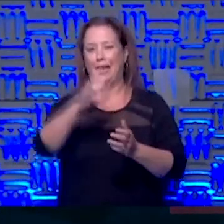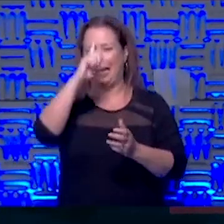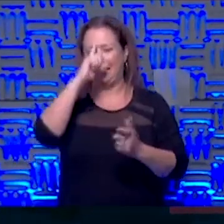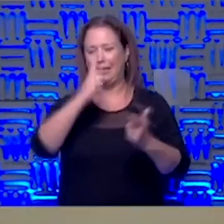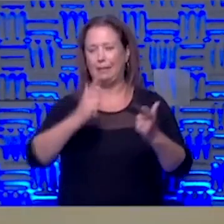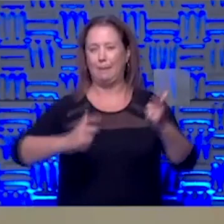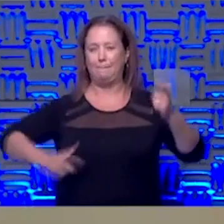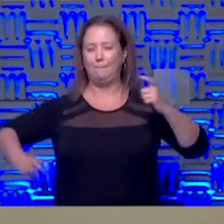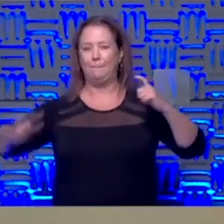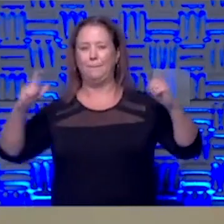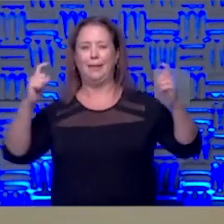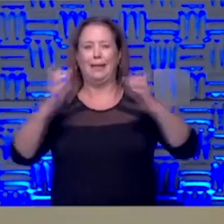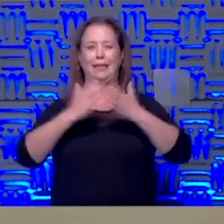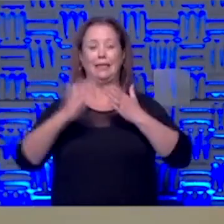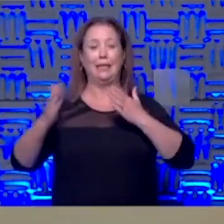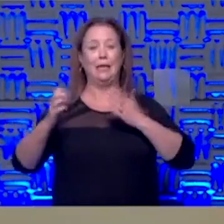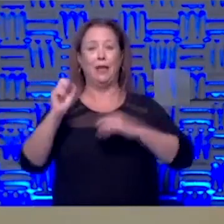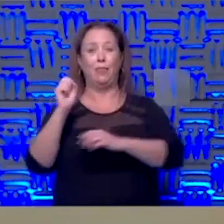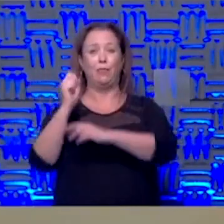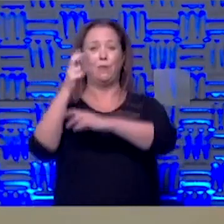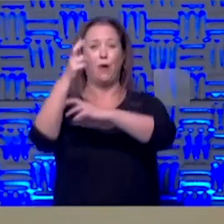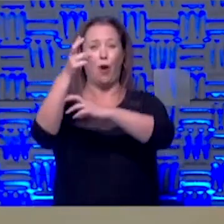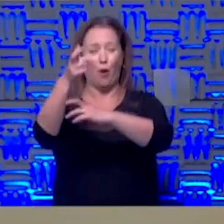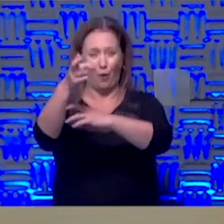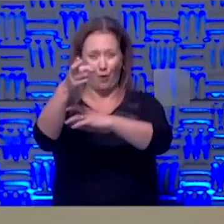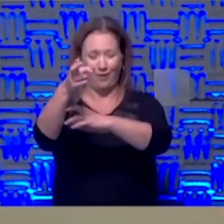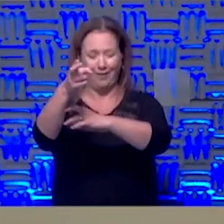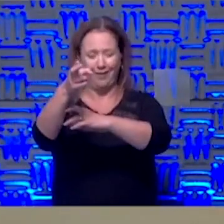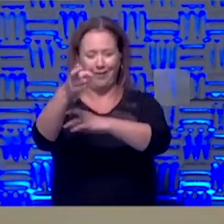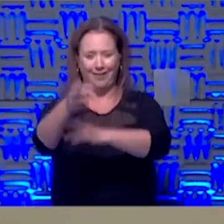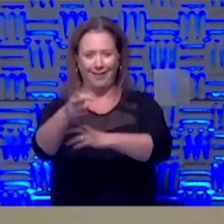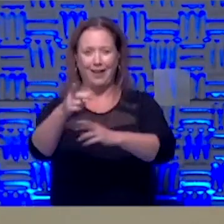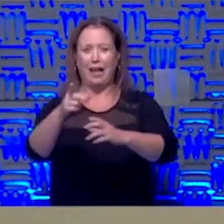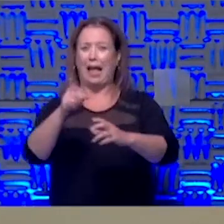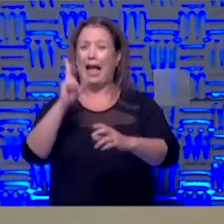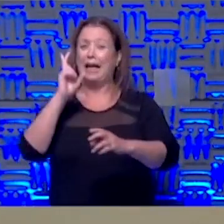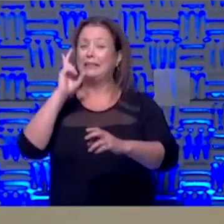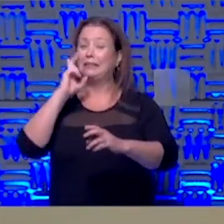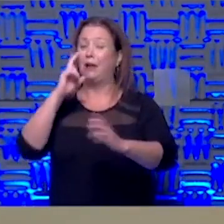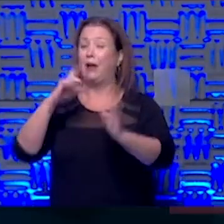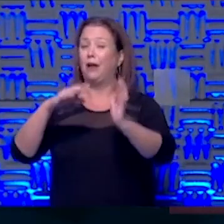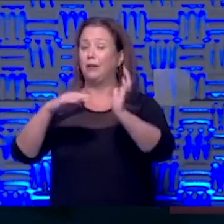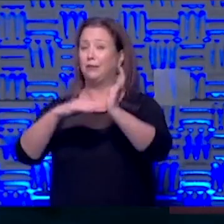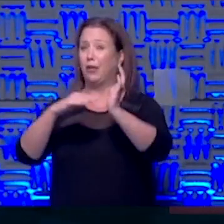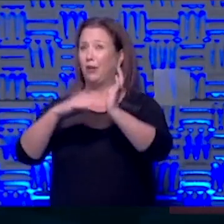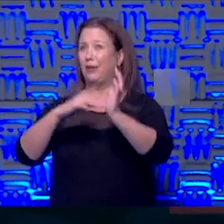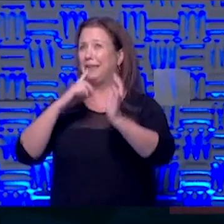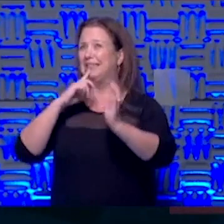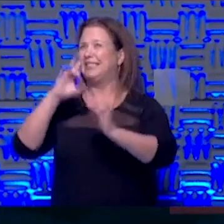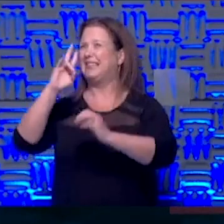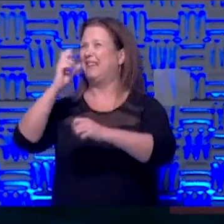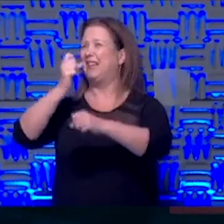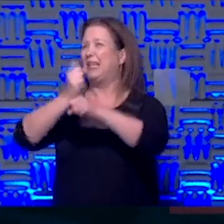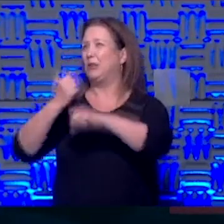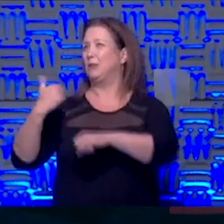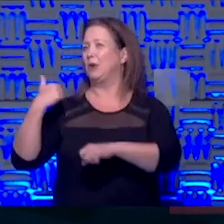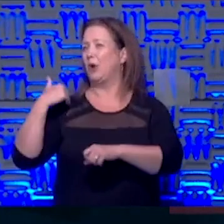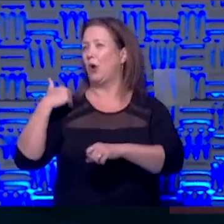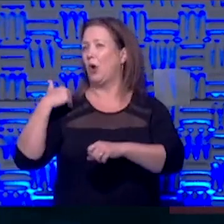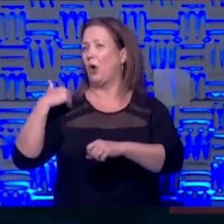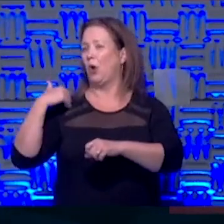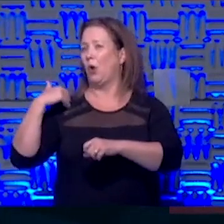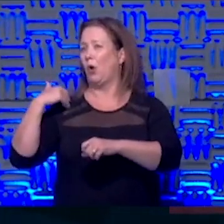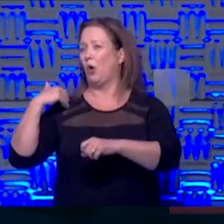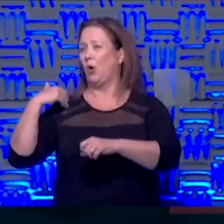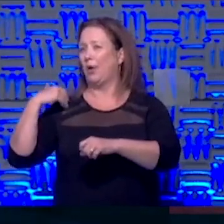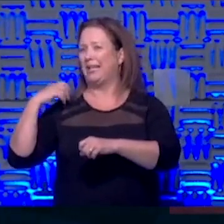thing is, again, throw. But then again, I had a physician, it was probably about 7 years ago, get